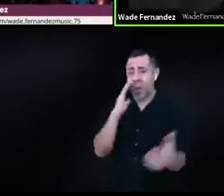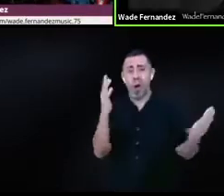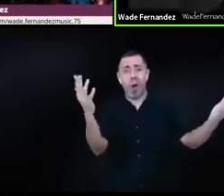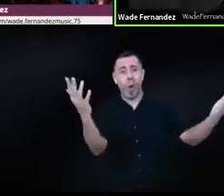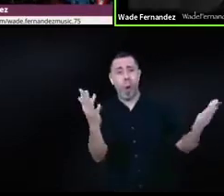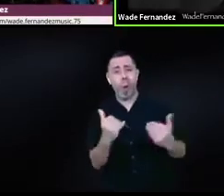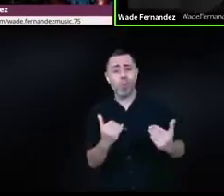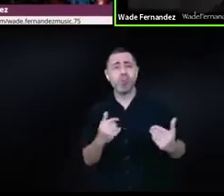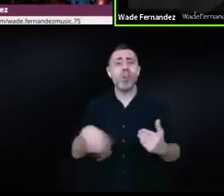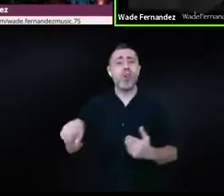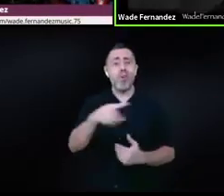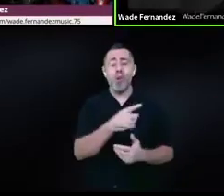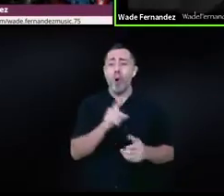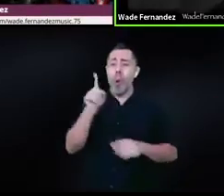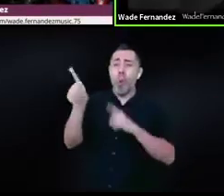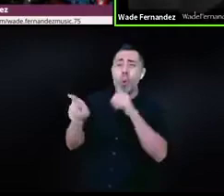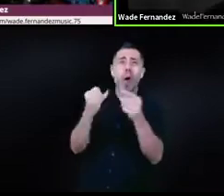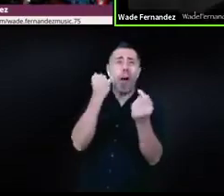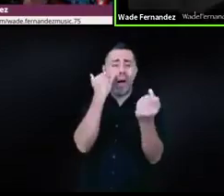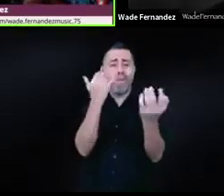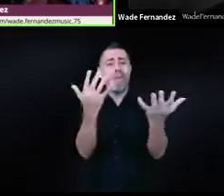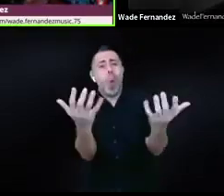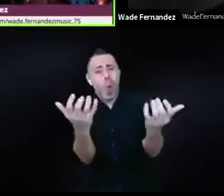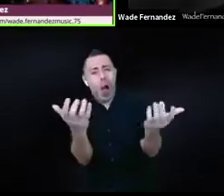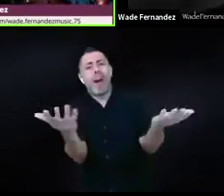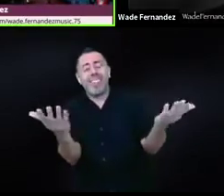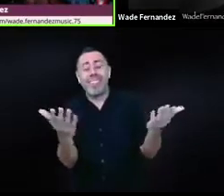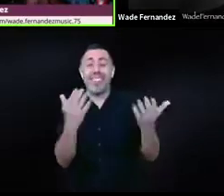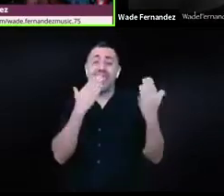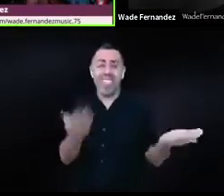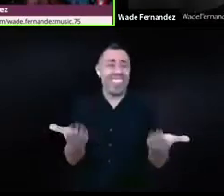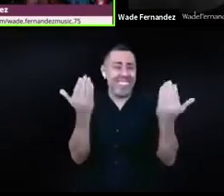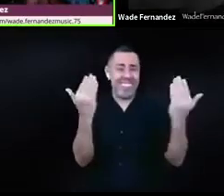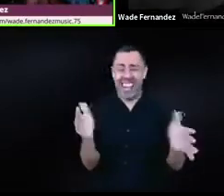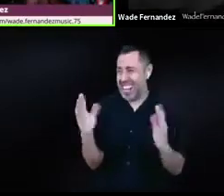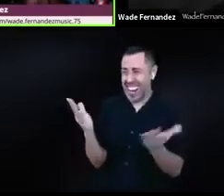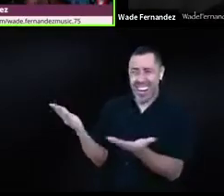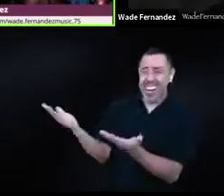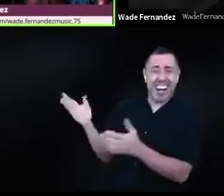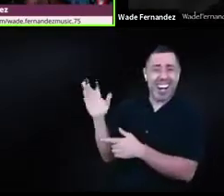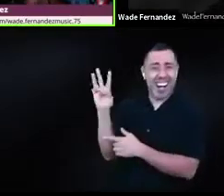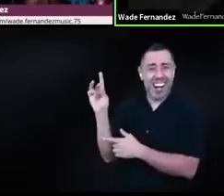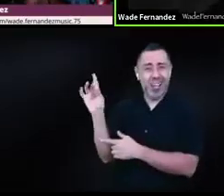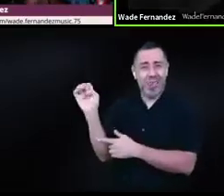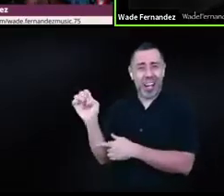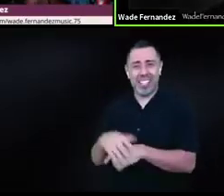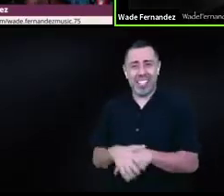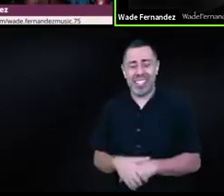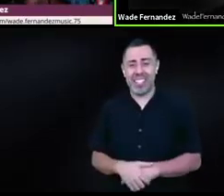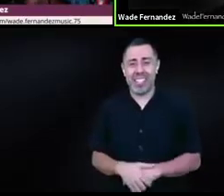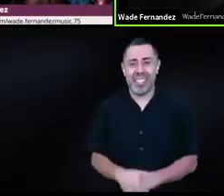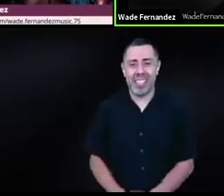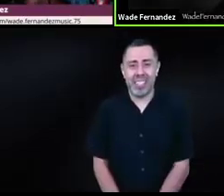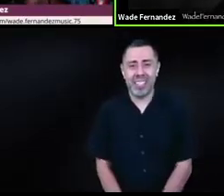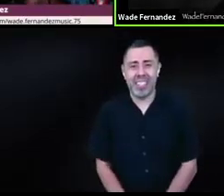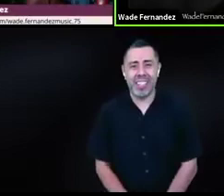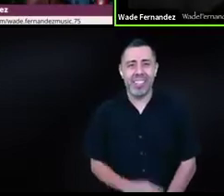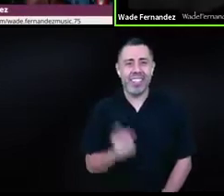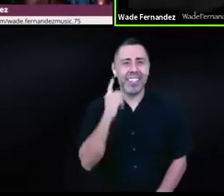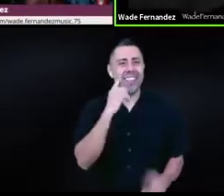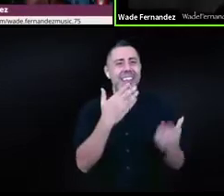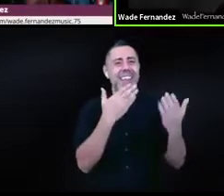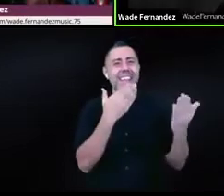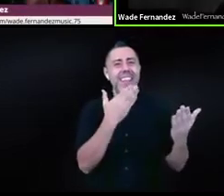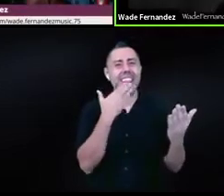questions if you choose to. Thank you very much. Let's give it up for Wade. Yay! Hey, well, and thank you so much for the